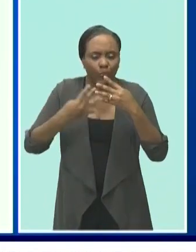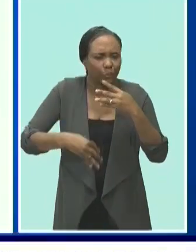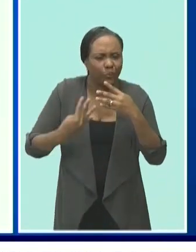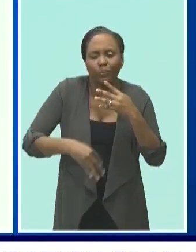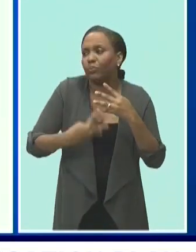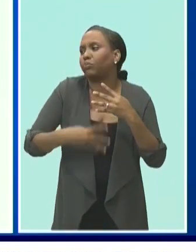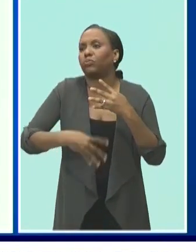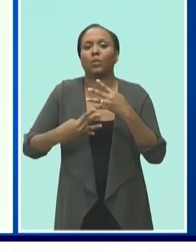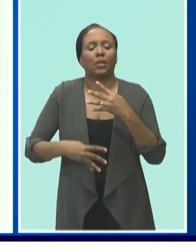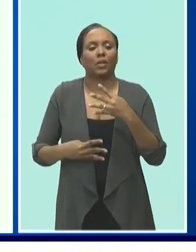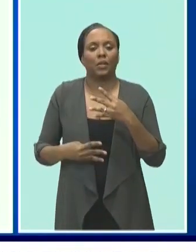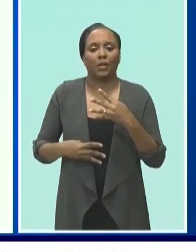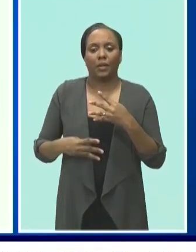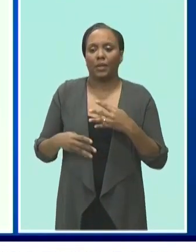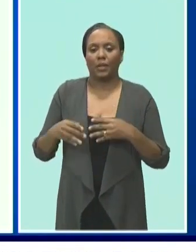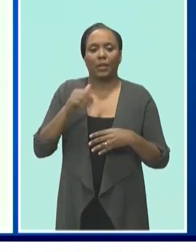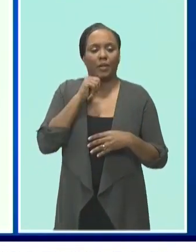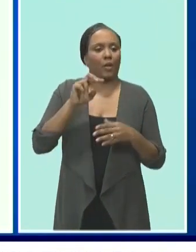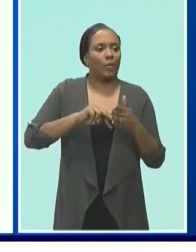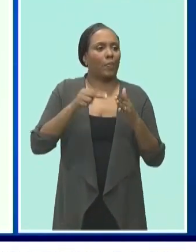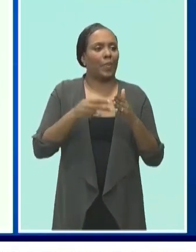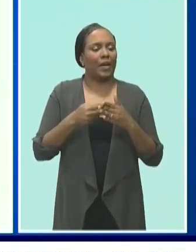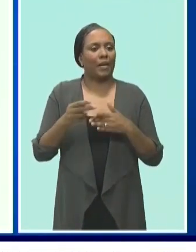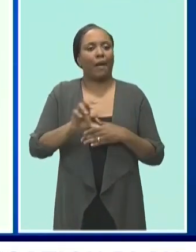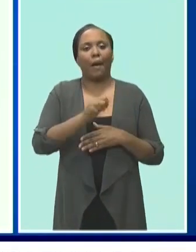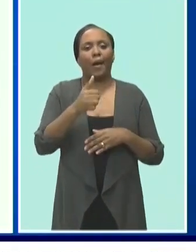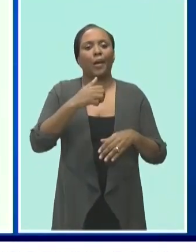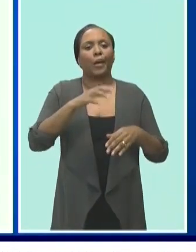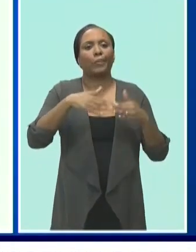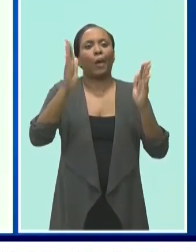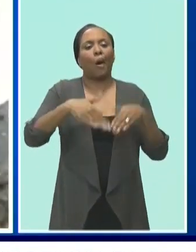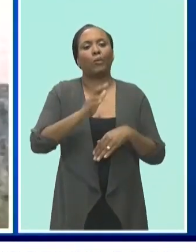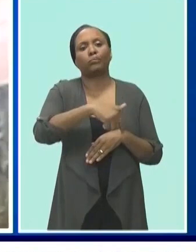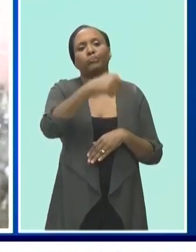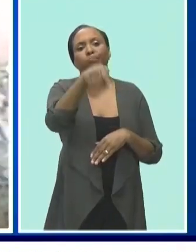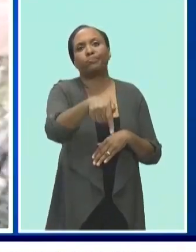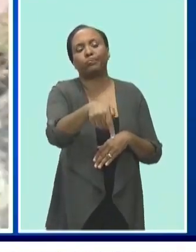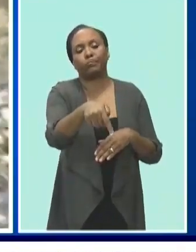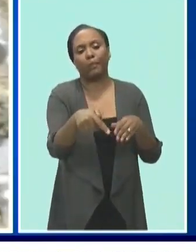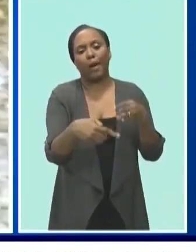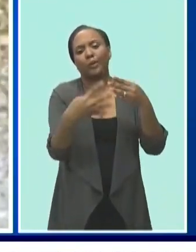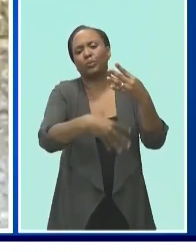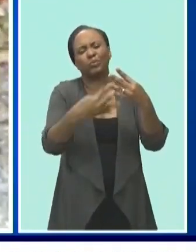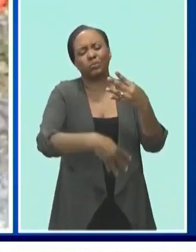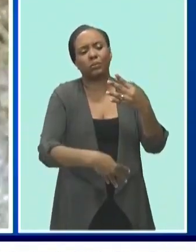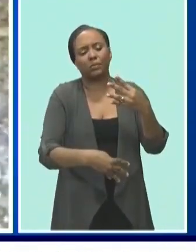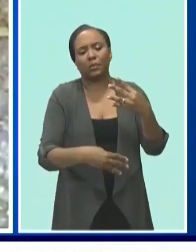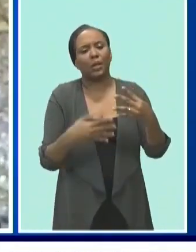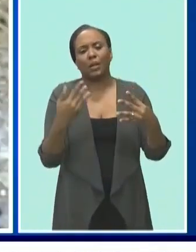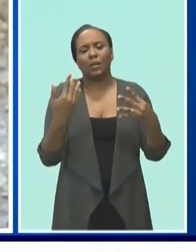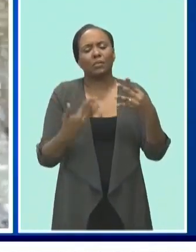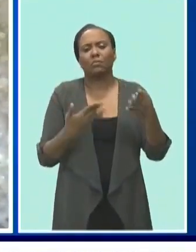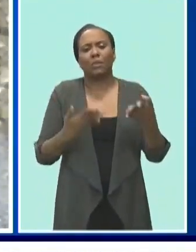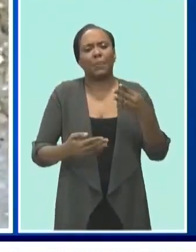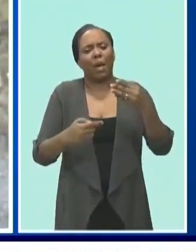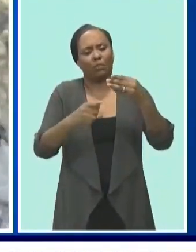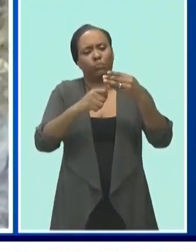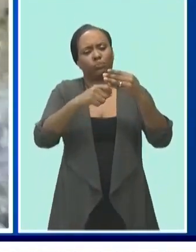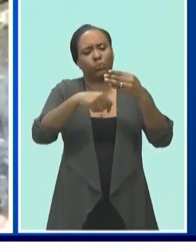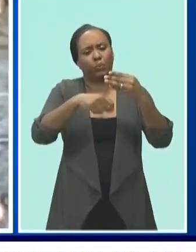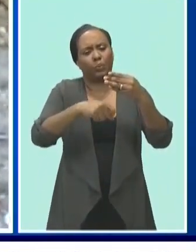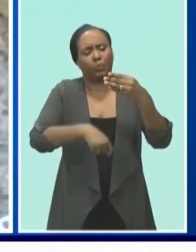not negate the fact that other people further down the lane may actually have an interrupted service or have a scarcity of